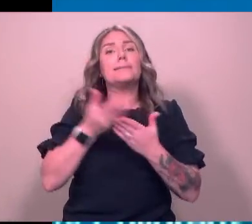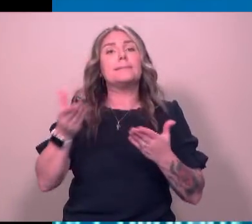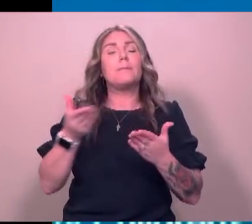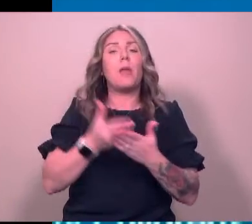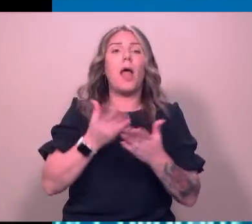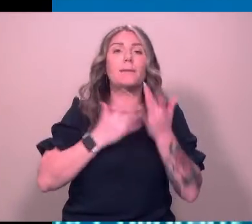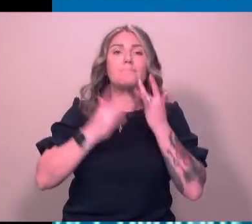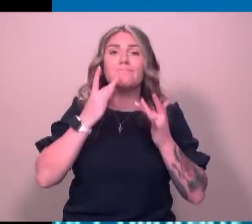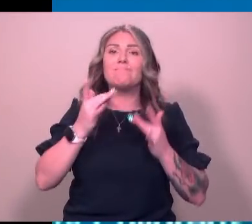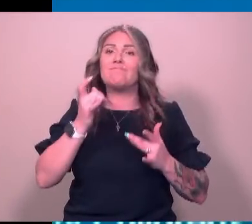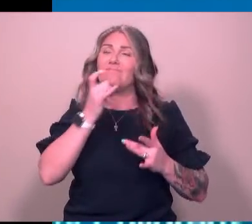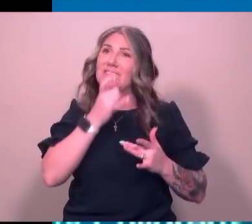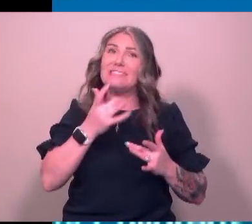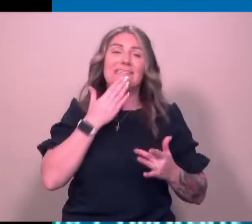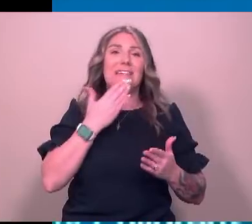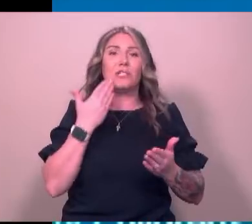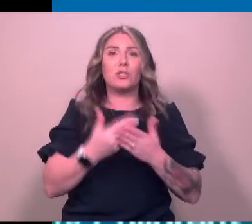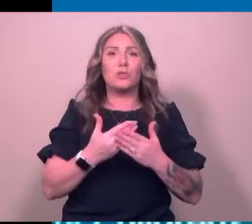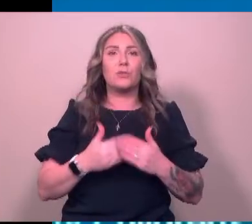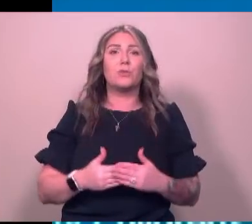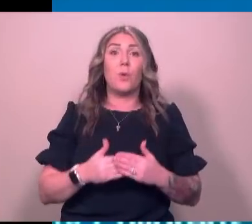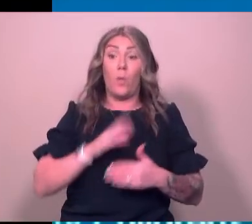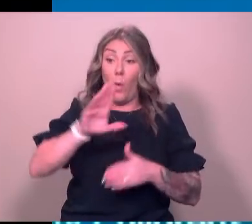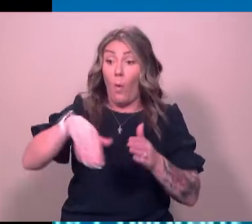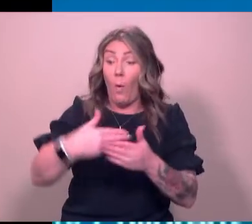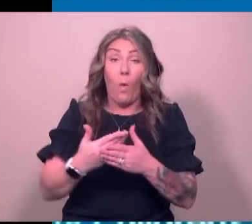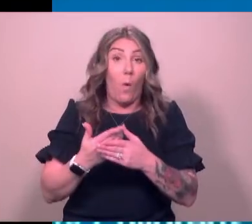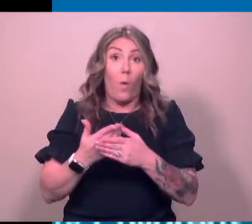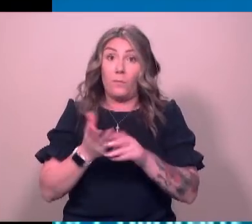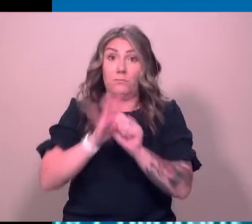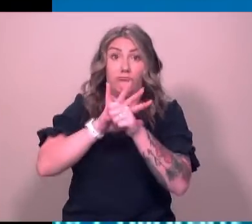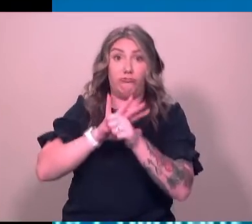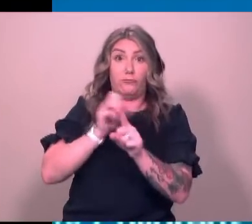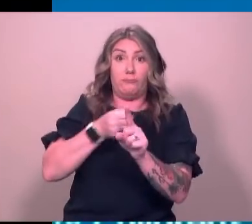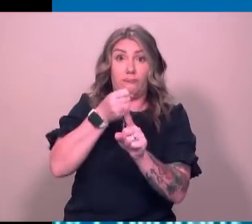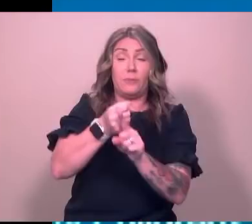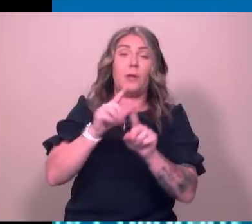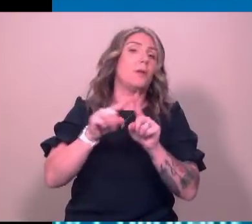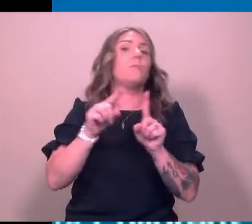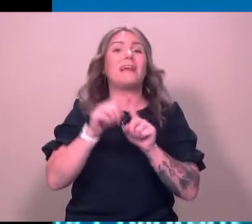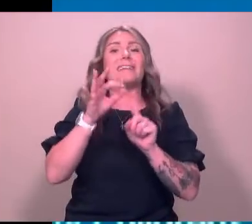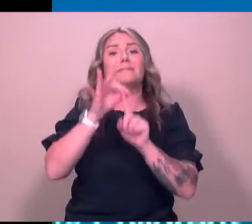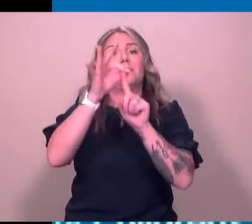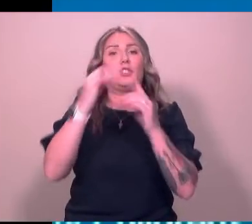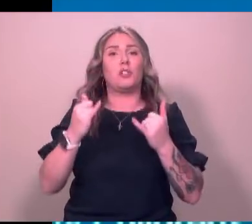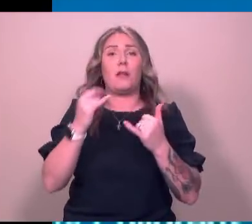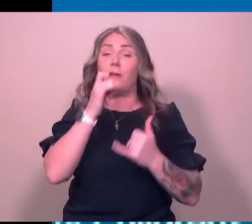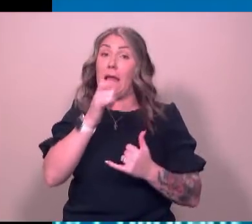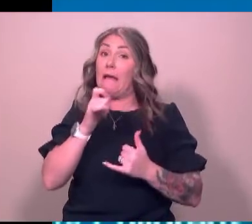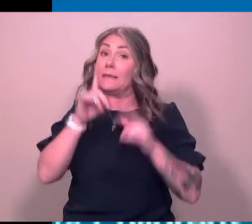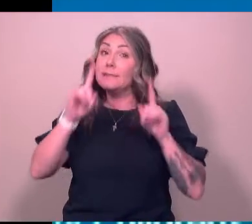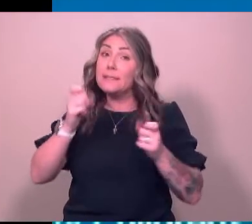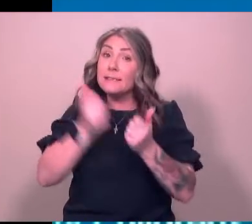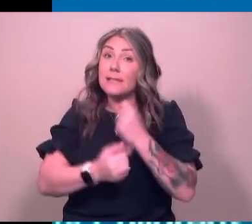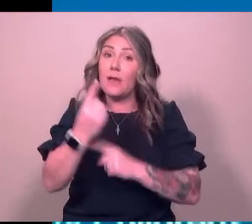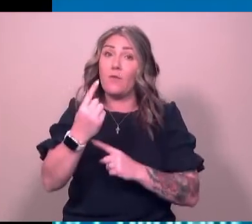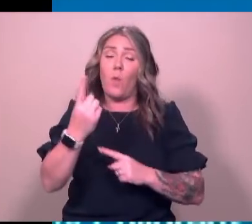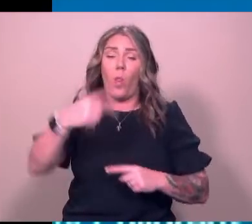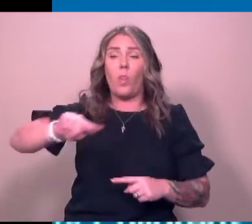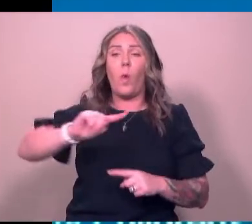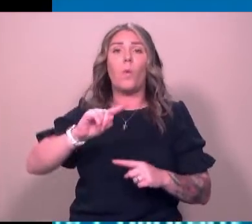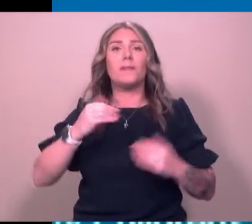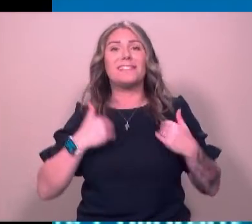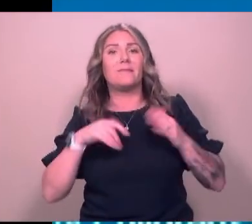been extremely plentiful over the entire pandemic, but especially now. And so we don't test everybody. We test those that